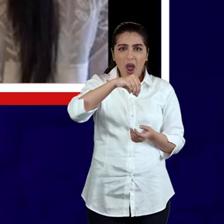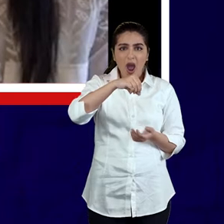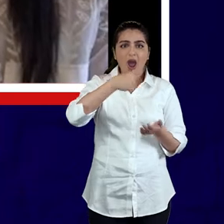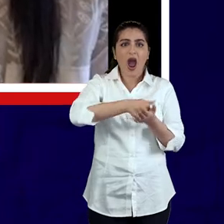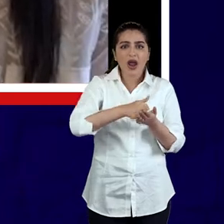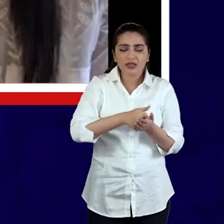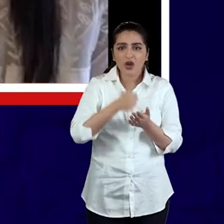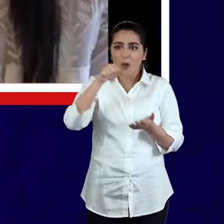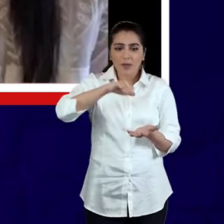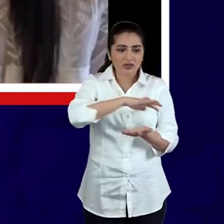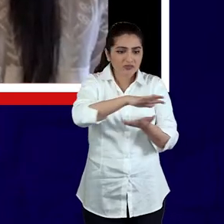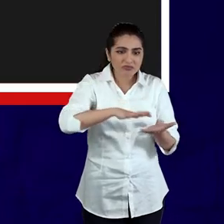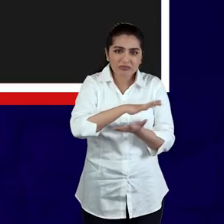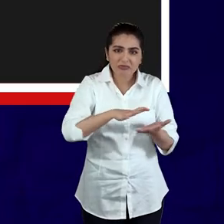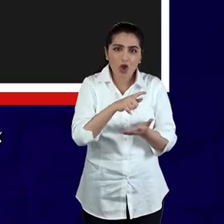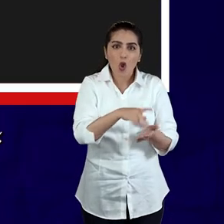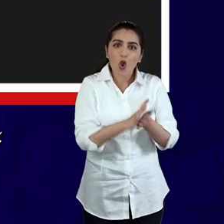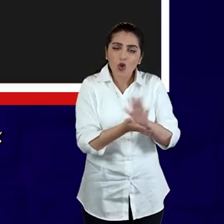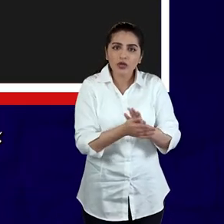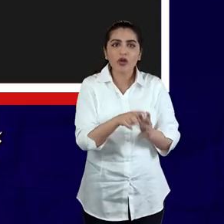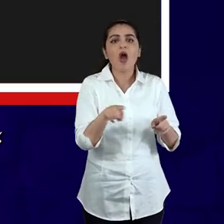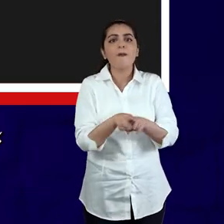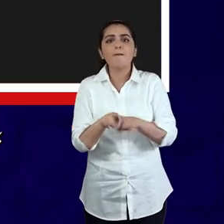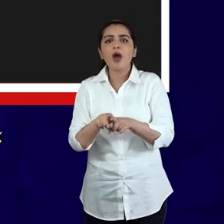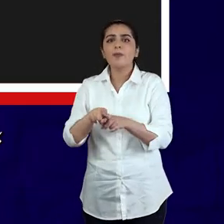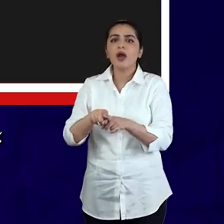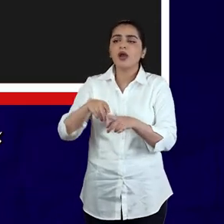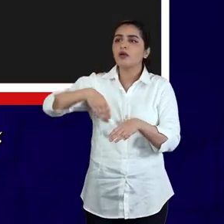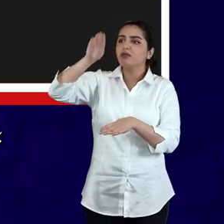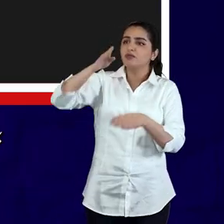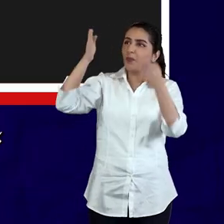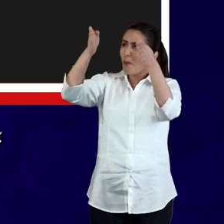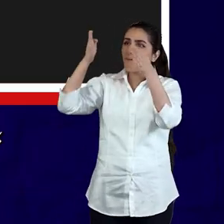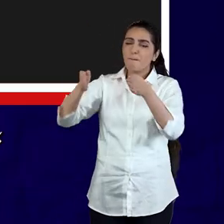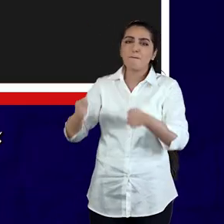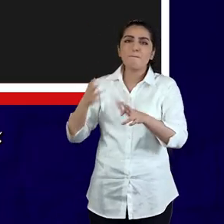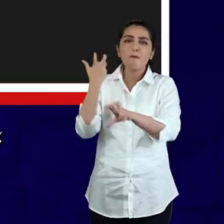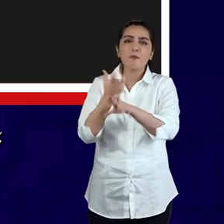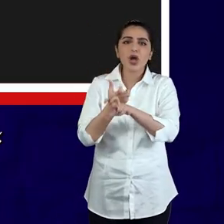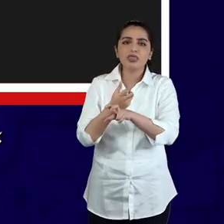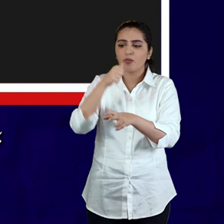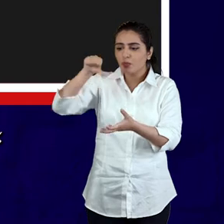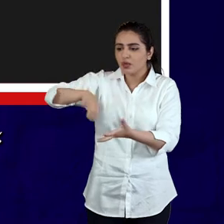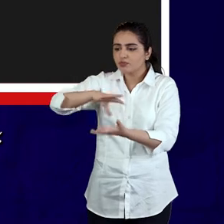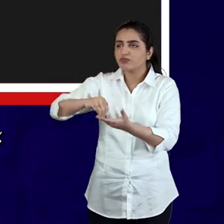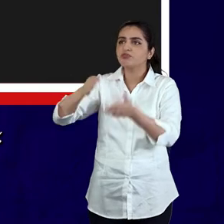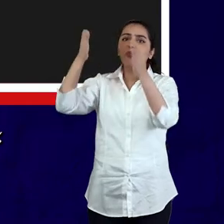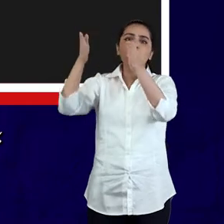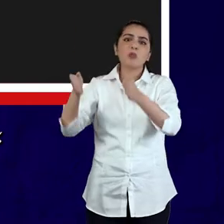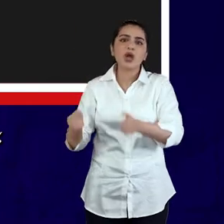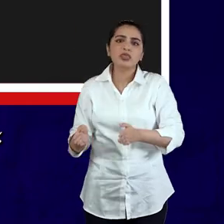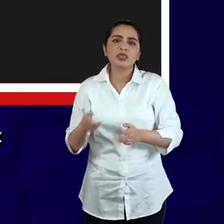mix earth and water to make bricks. And that really stood out to me. Looking at the other forms